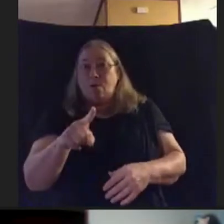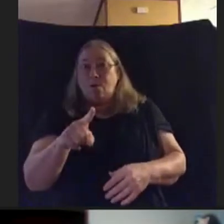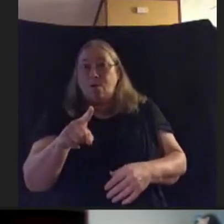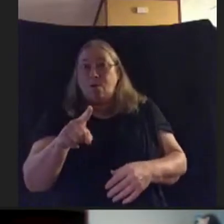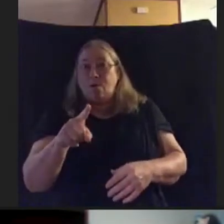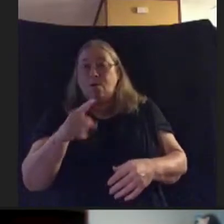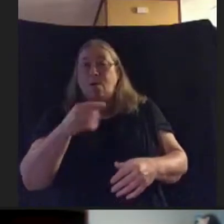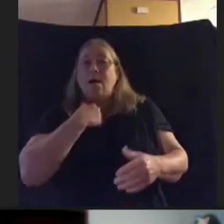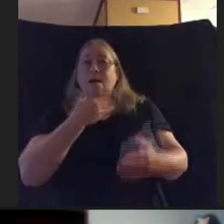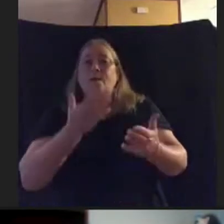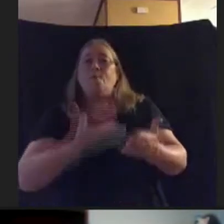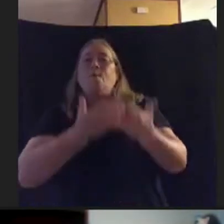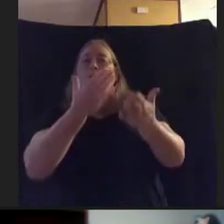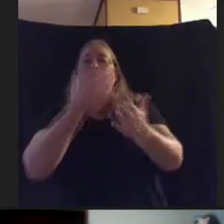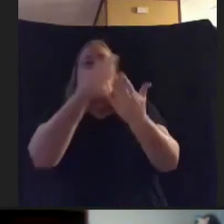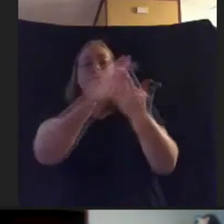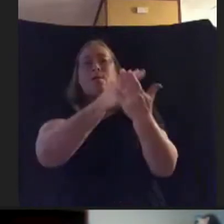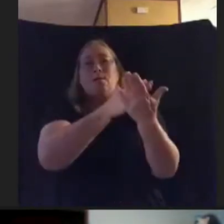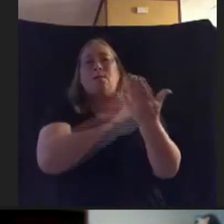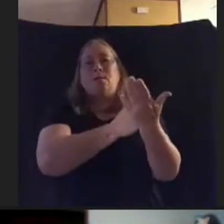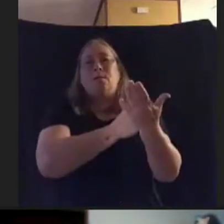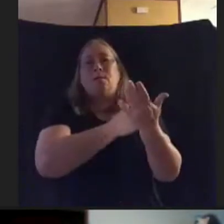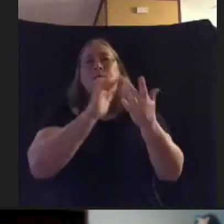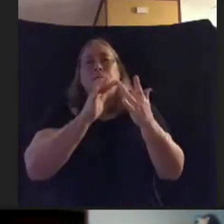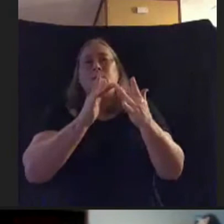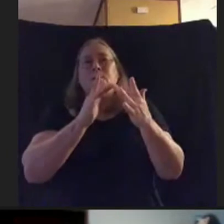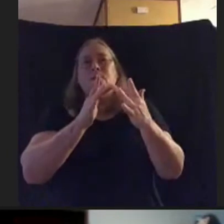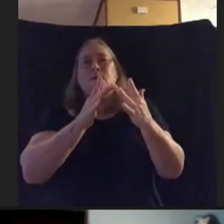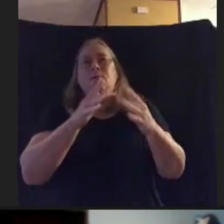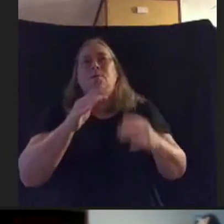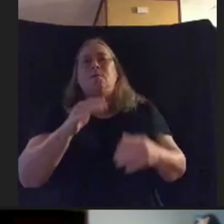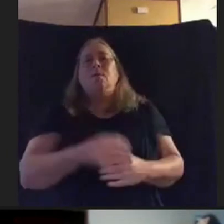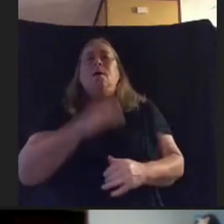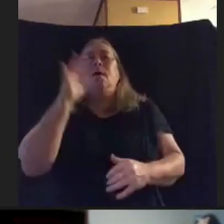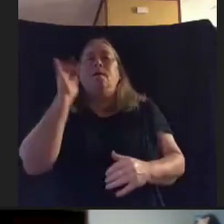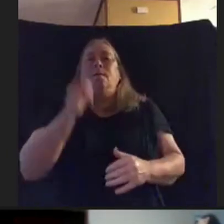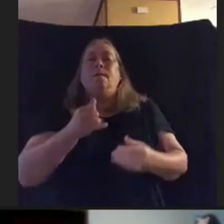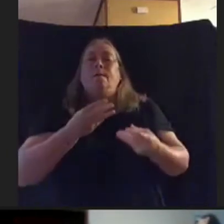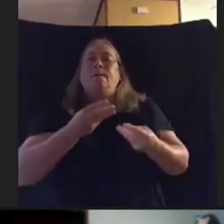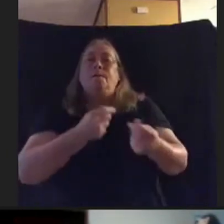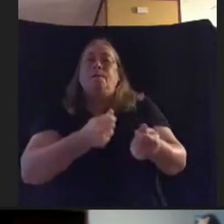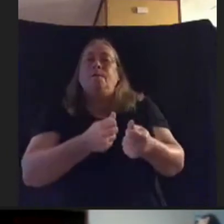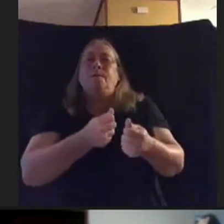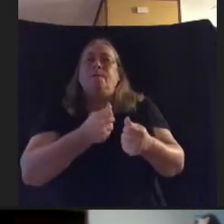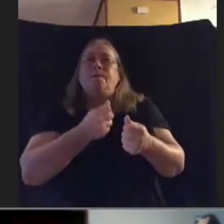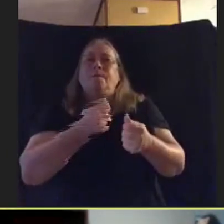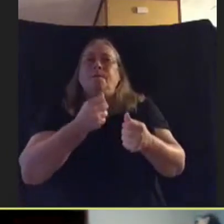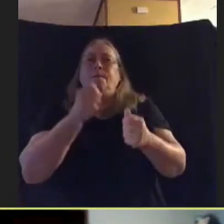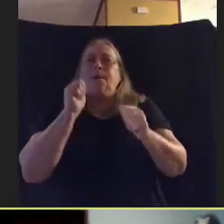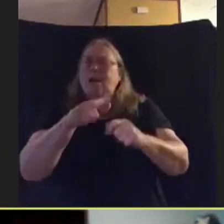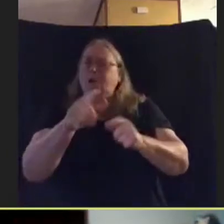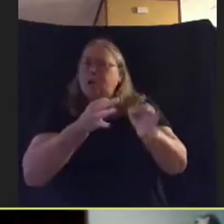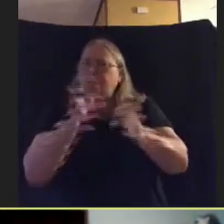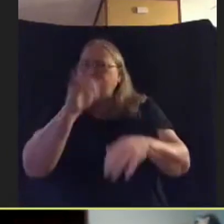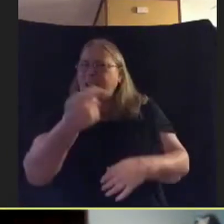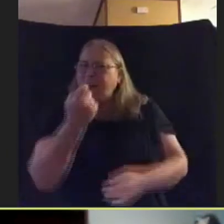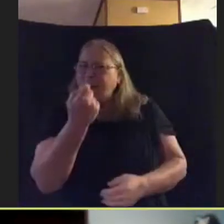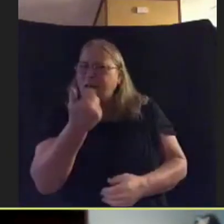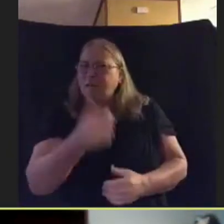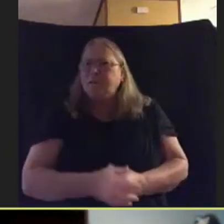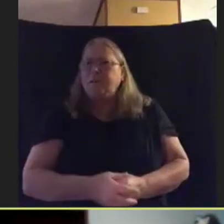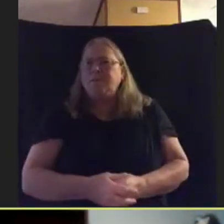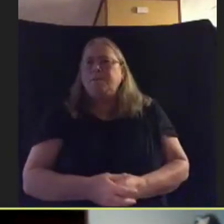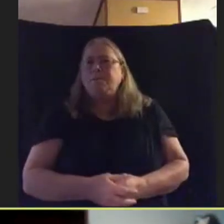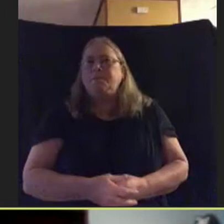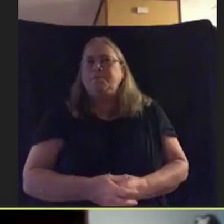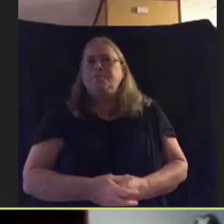on our website and we took that off. It's a very fluid situation. Dr. Byers, can you try to explain that a little bit? Yeah, I sure will.